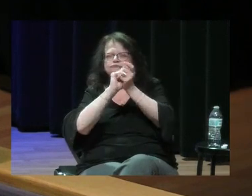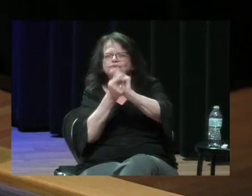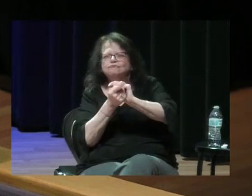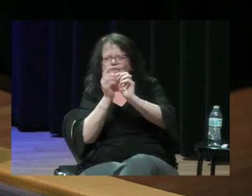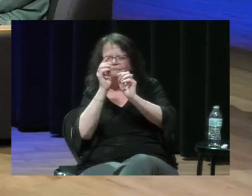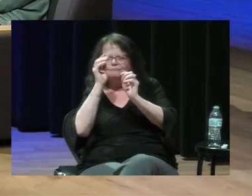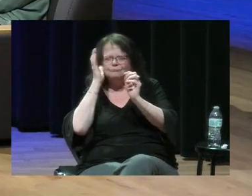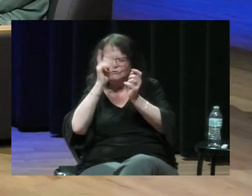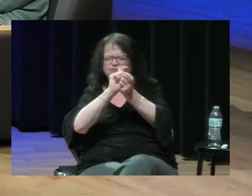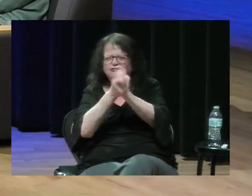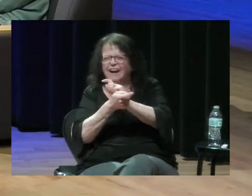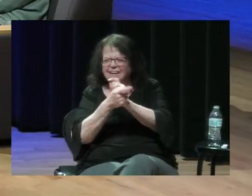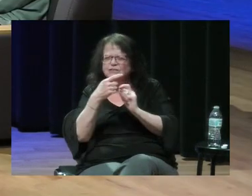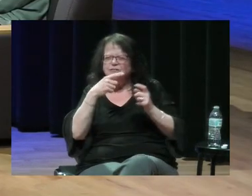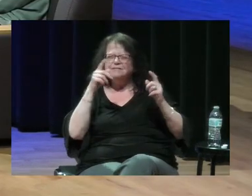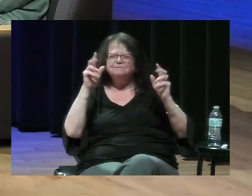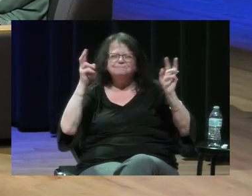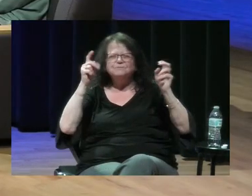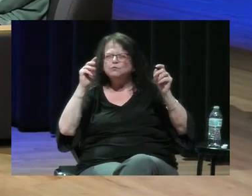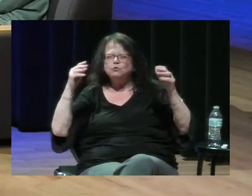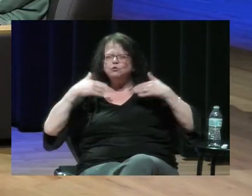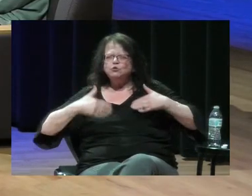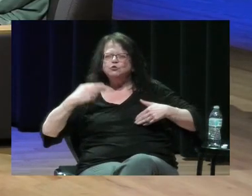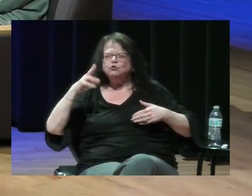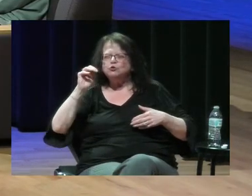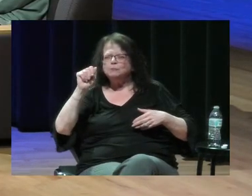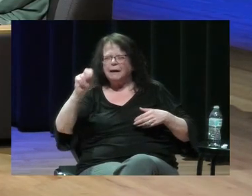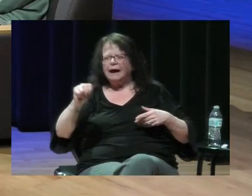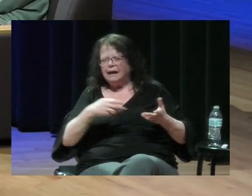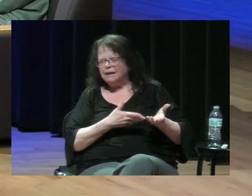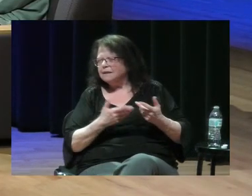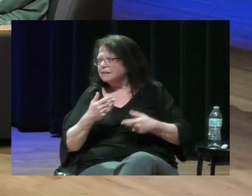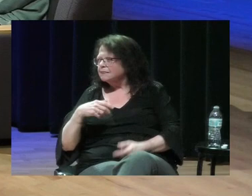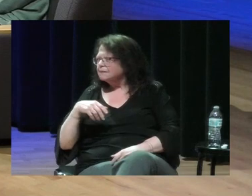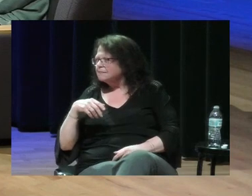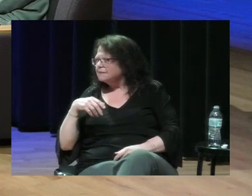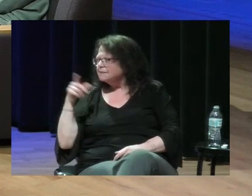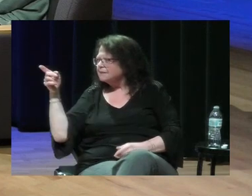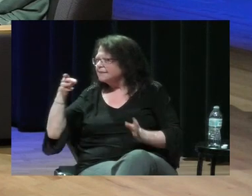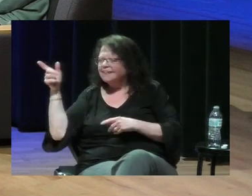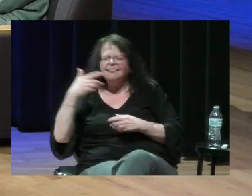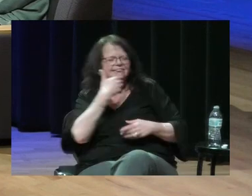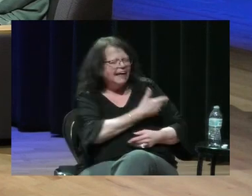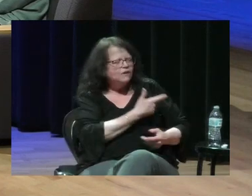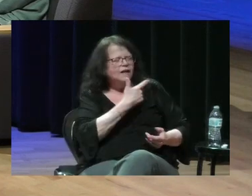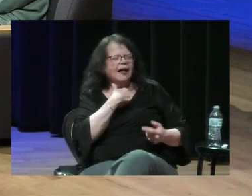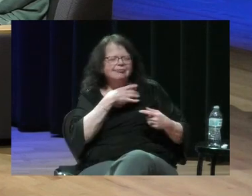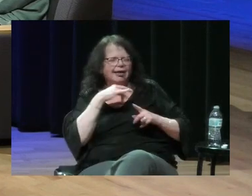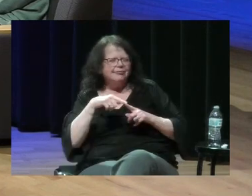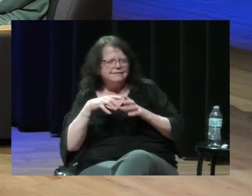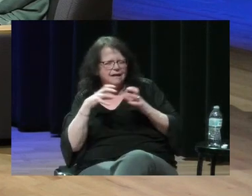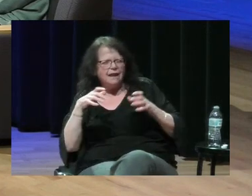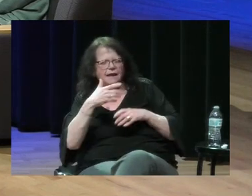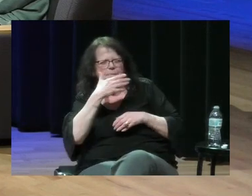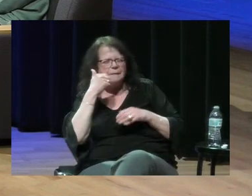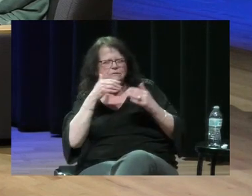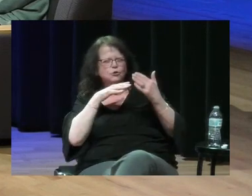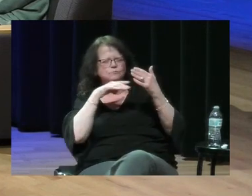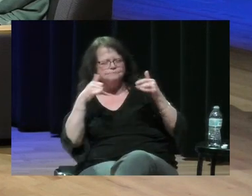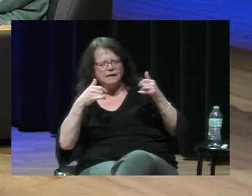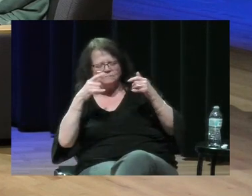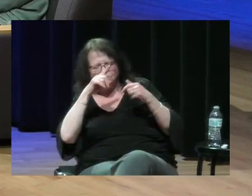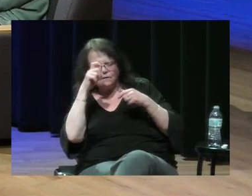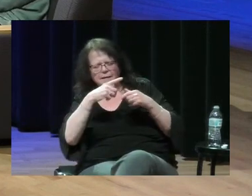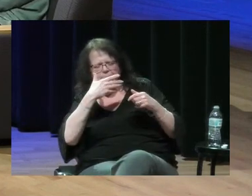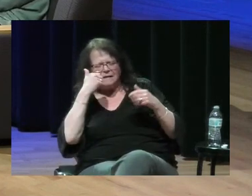permanent. Thank you. I like this one a lot. Best approach for hit and run political